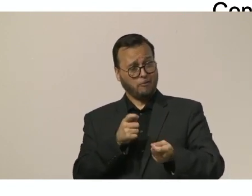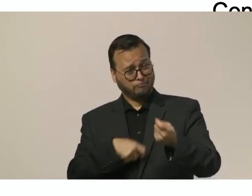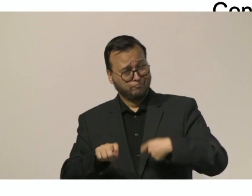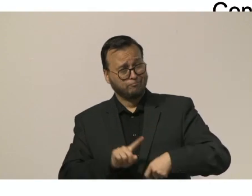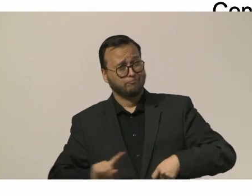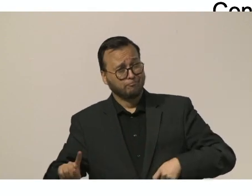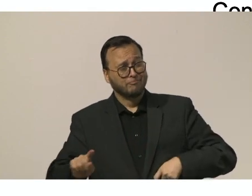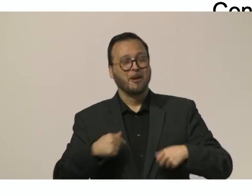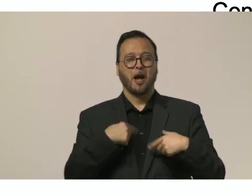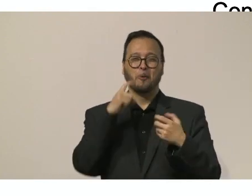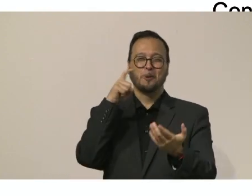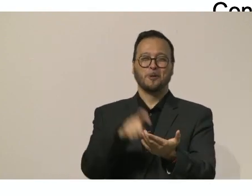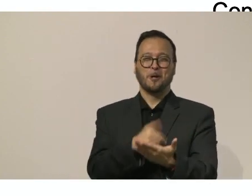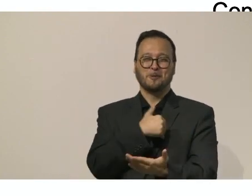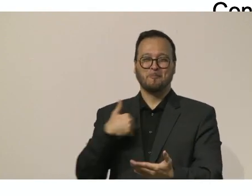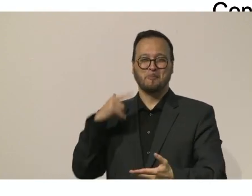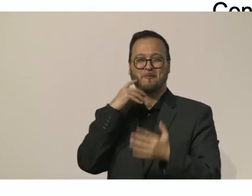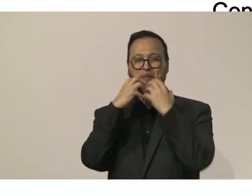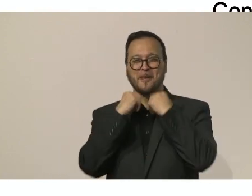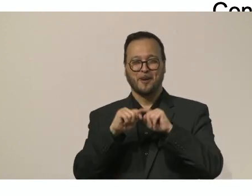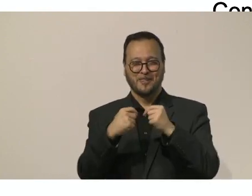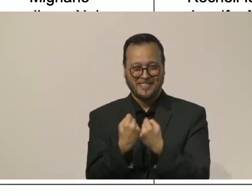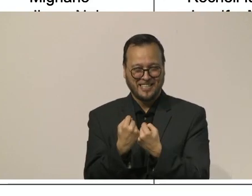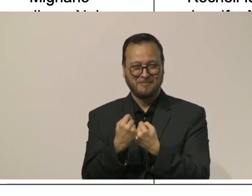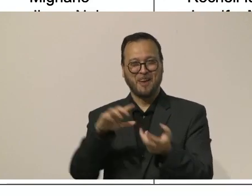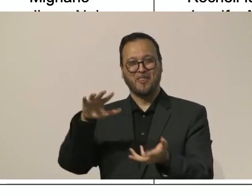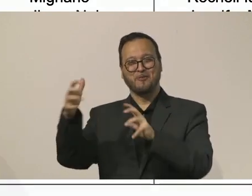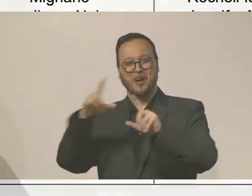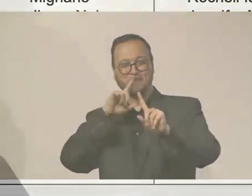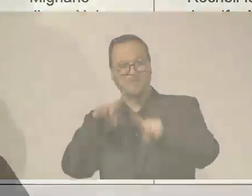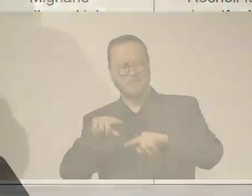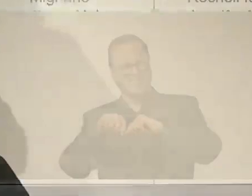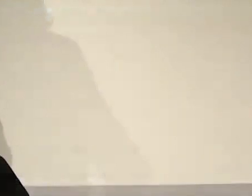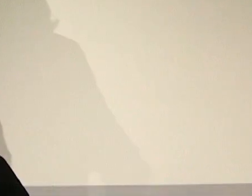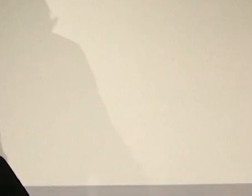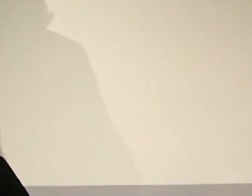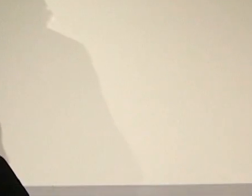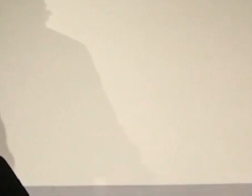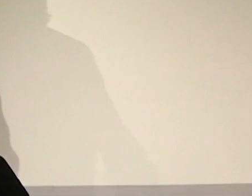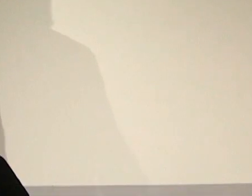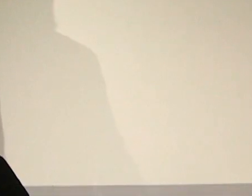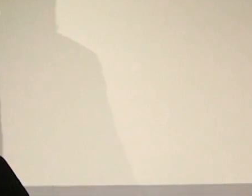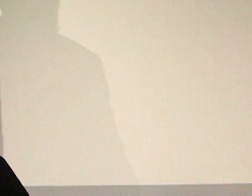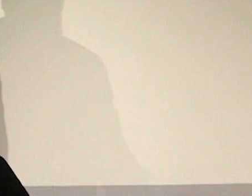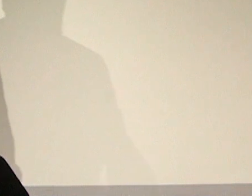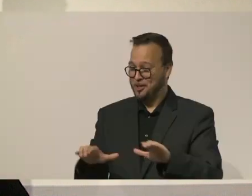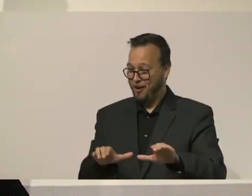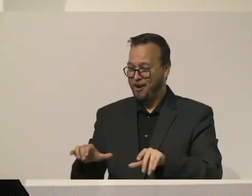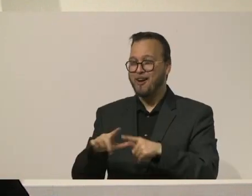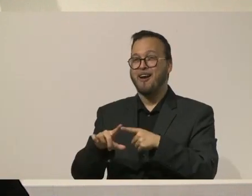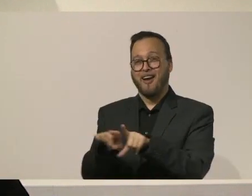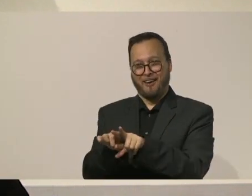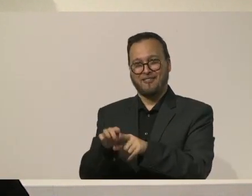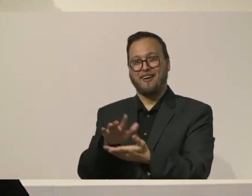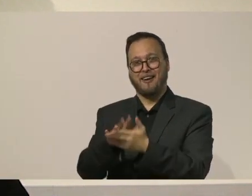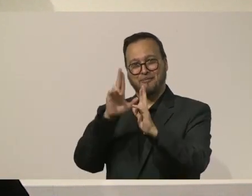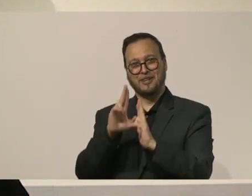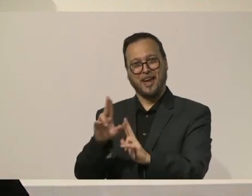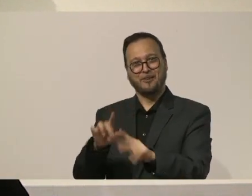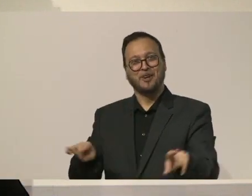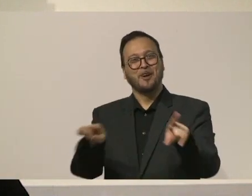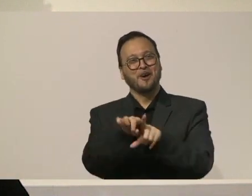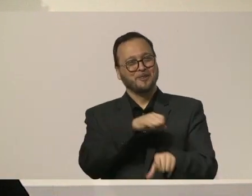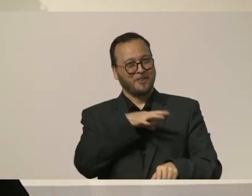acknowledge members of the CARE team and crisis response team, working group on student conduct and academic integrity, and